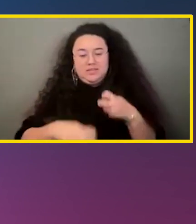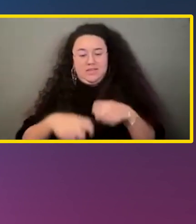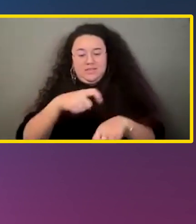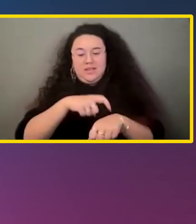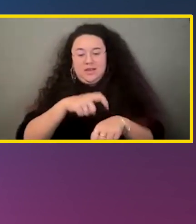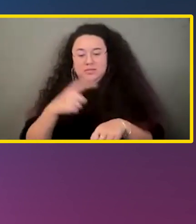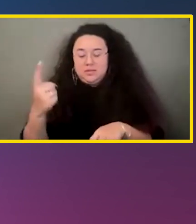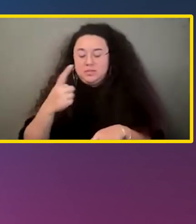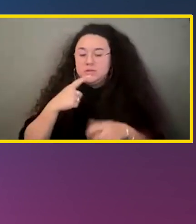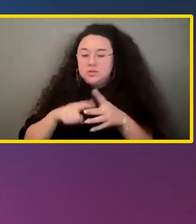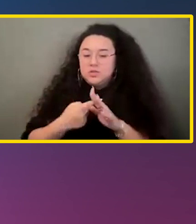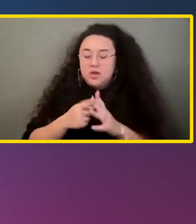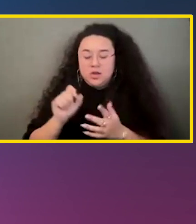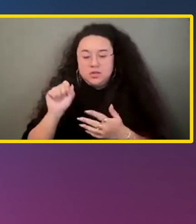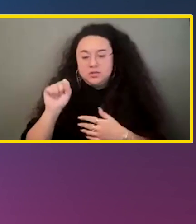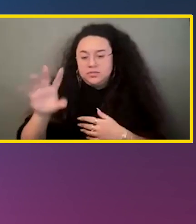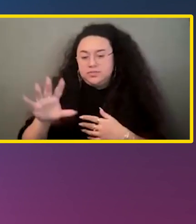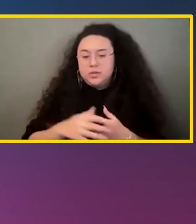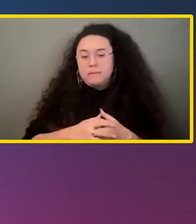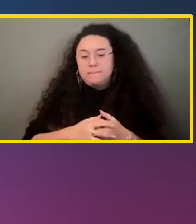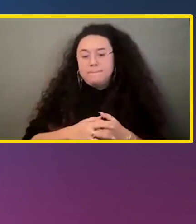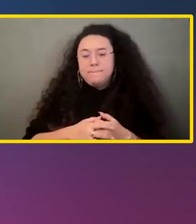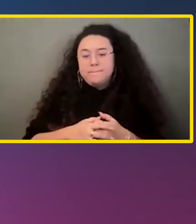that if someone starts giving you something like a